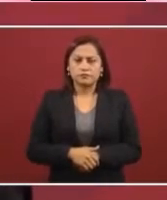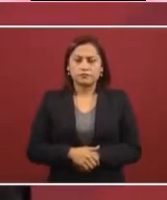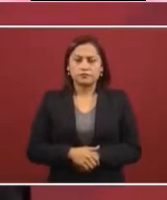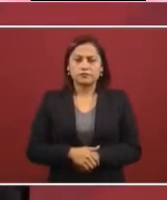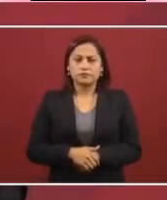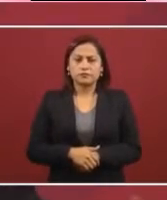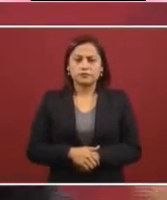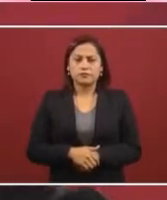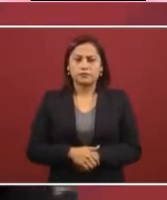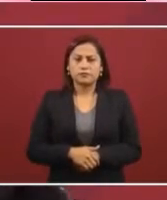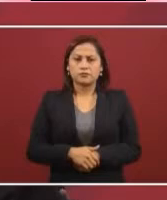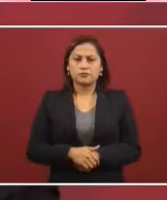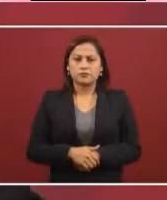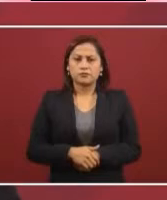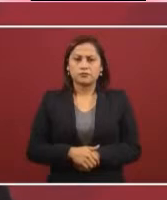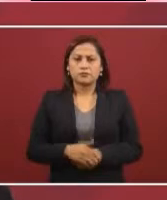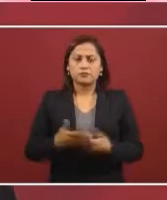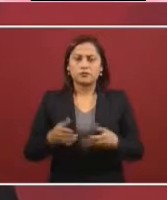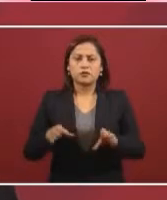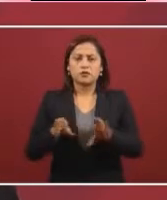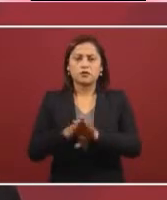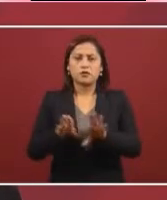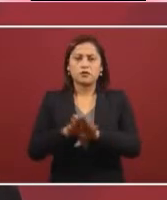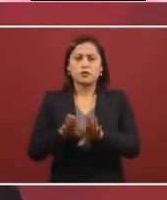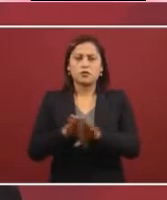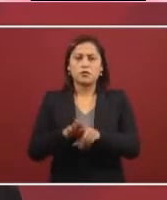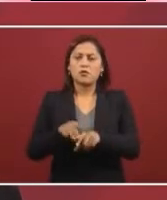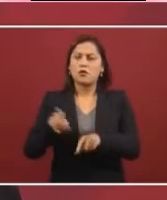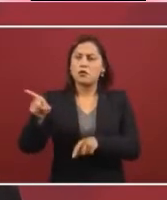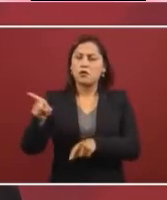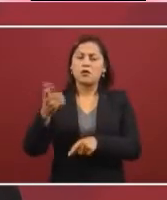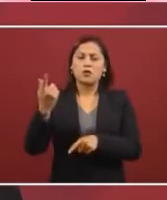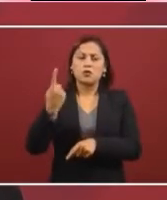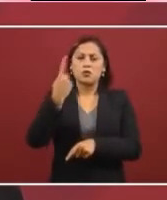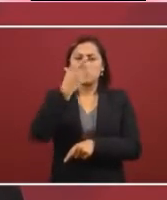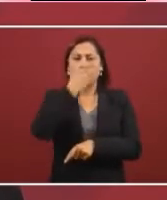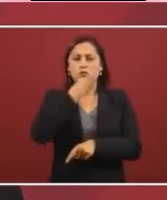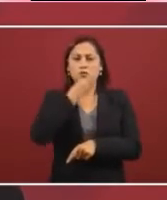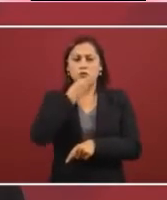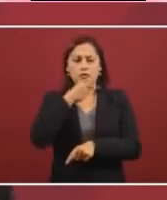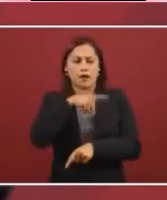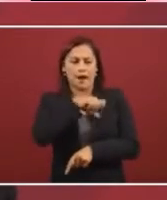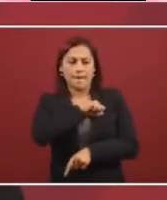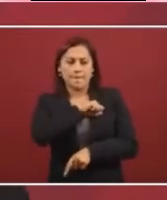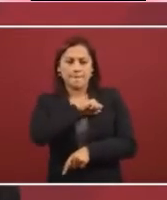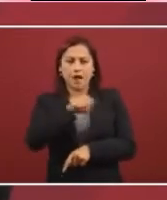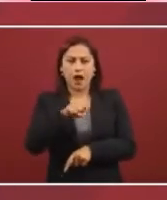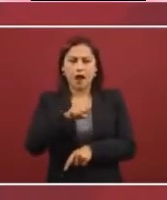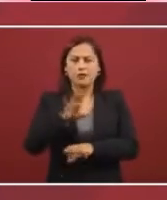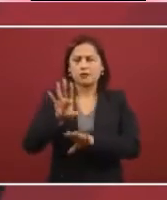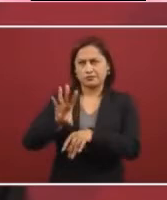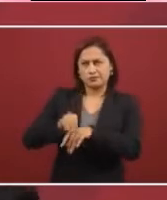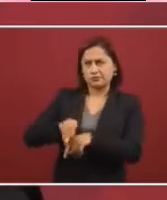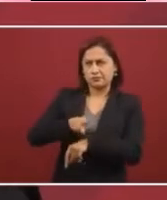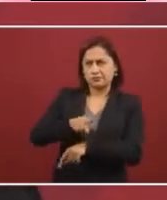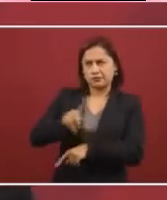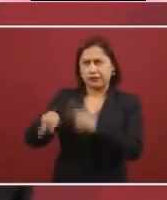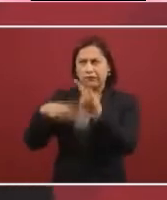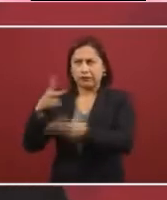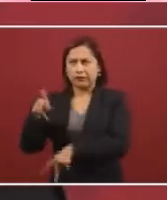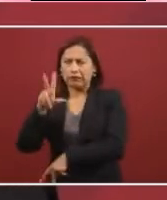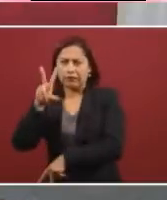they gave release to a presumptive torturer that he didn't even have to show